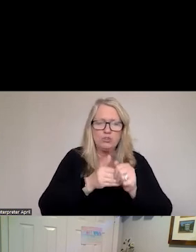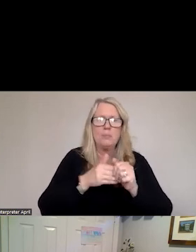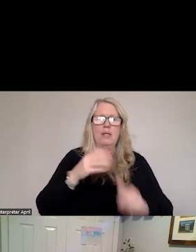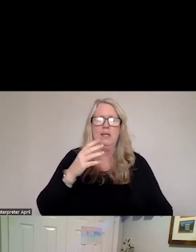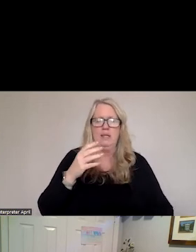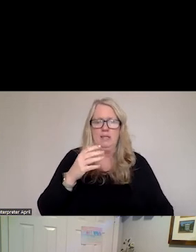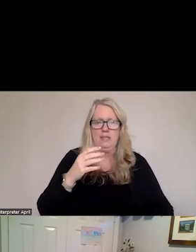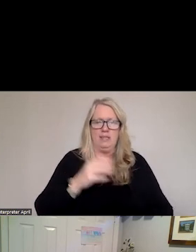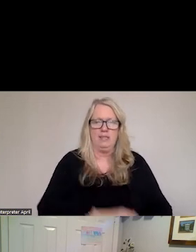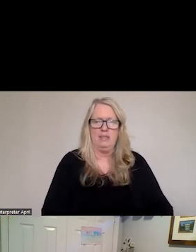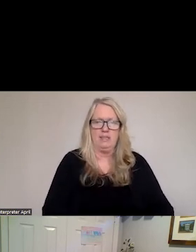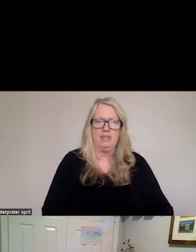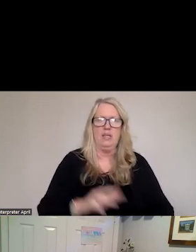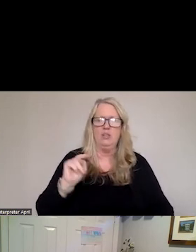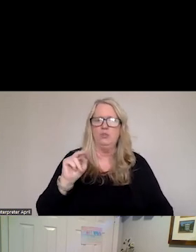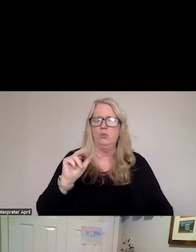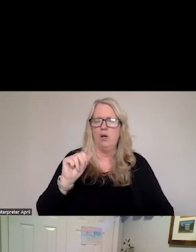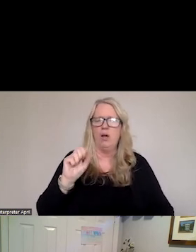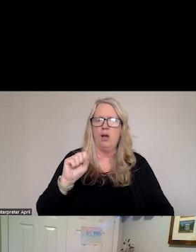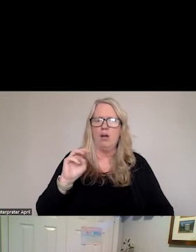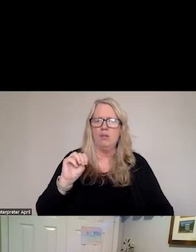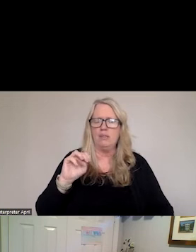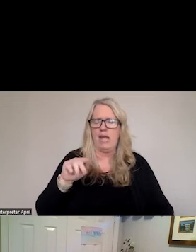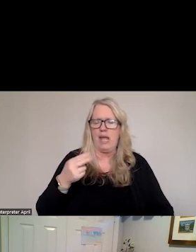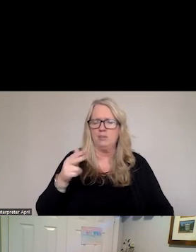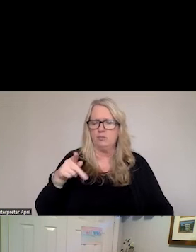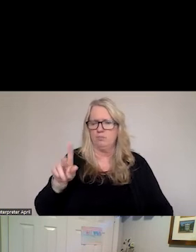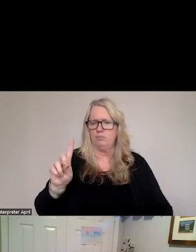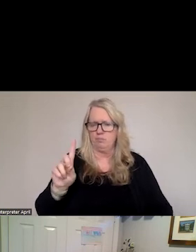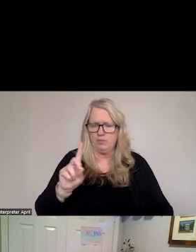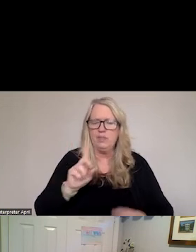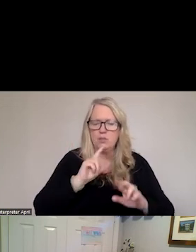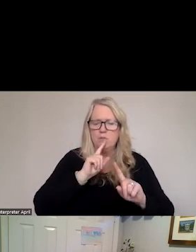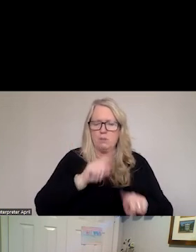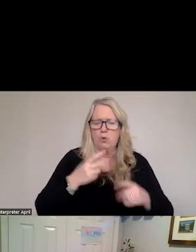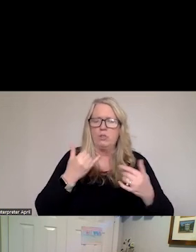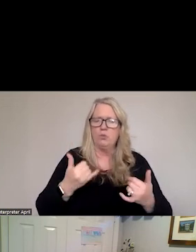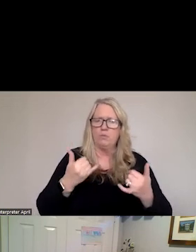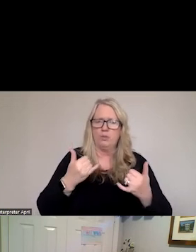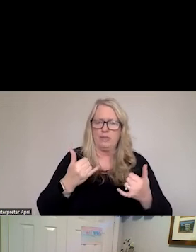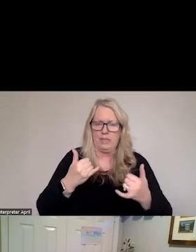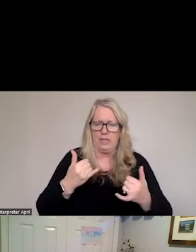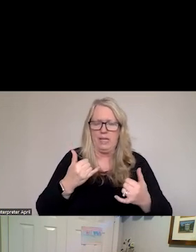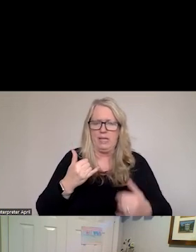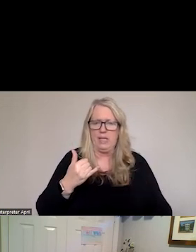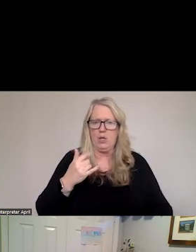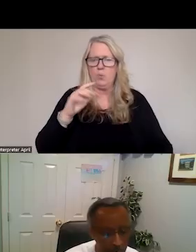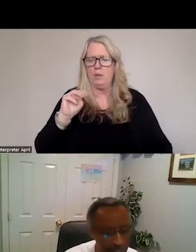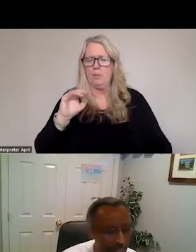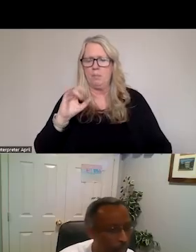ahead to our NASHBID report, and for today, we'll be favored with